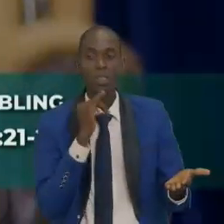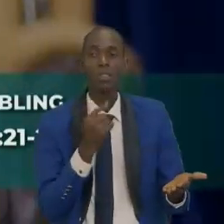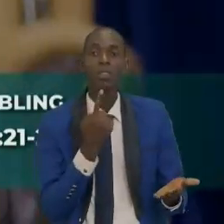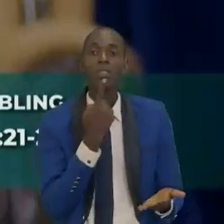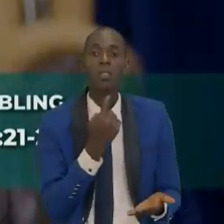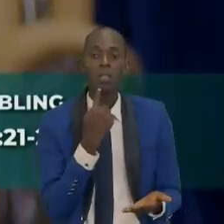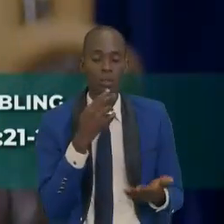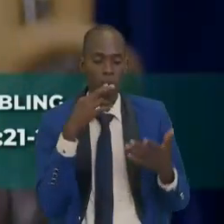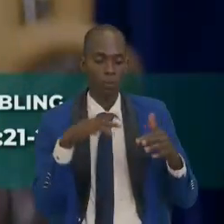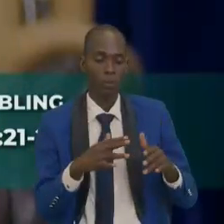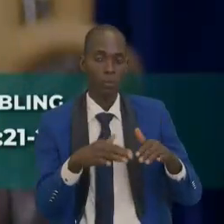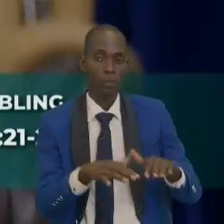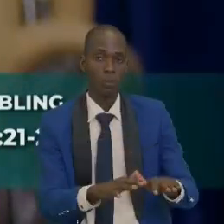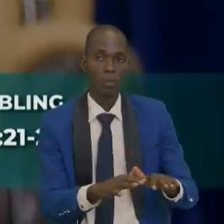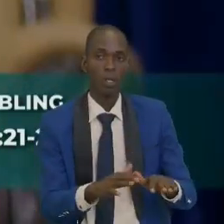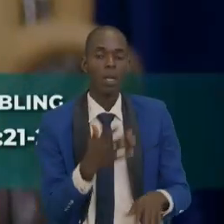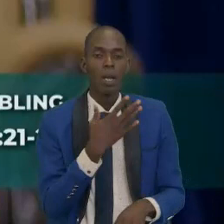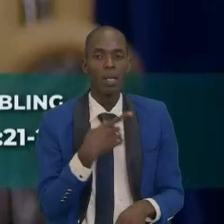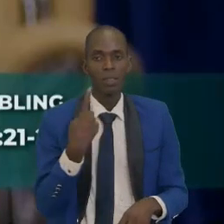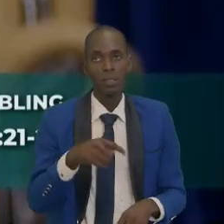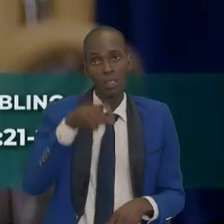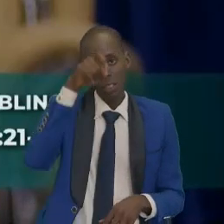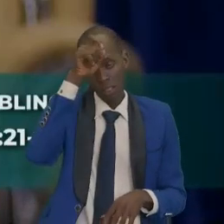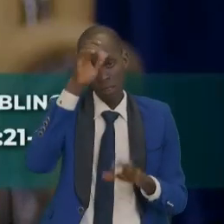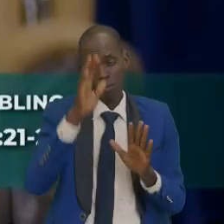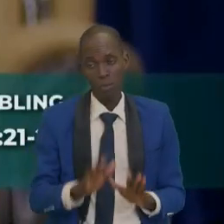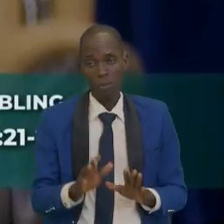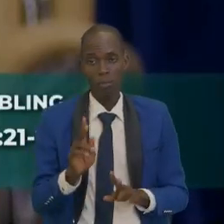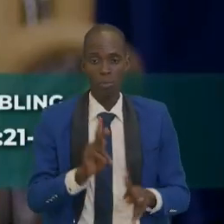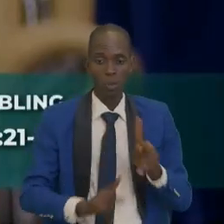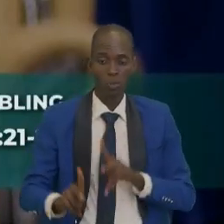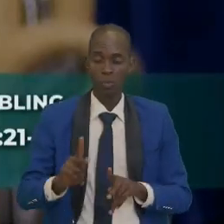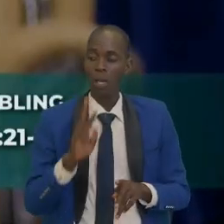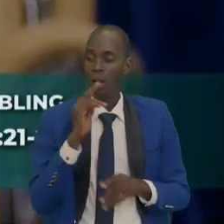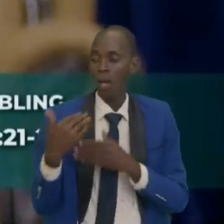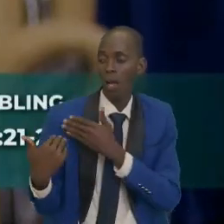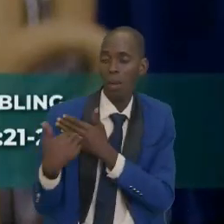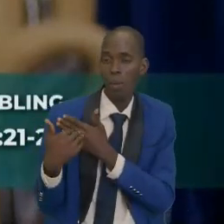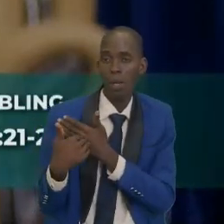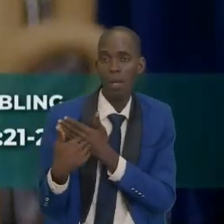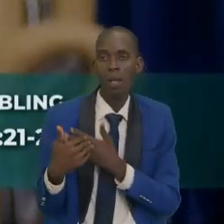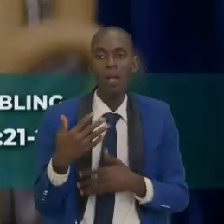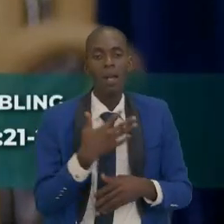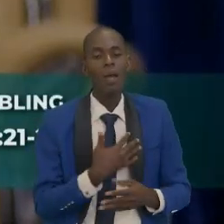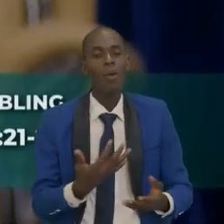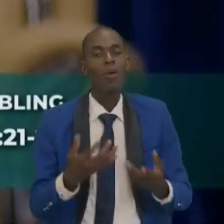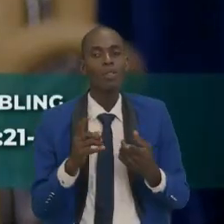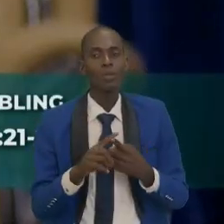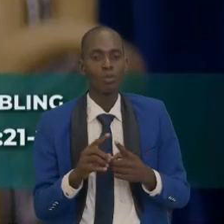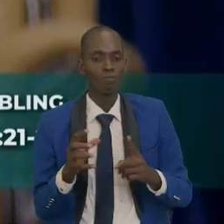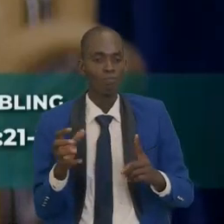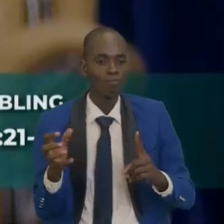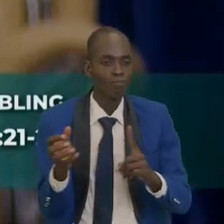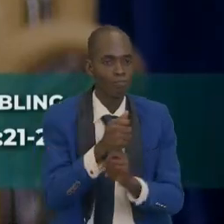and the Egyptians were behind them and they wanted to just cramp on